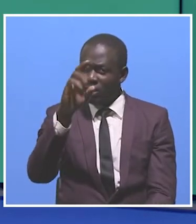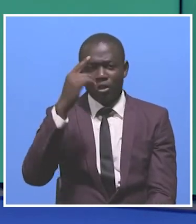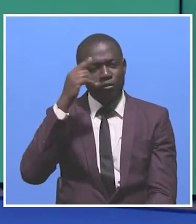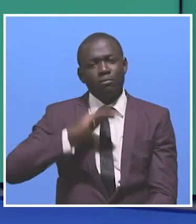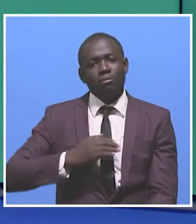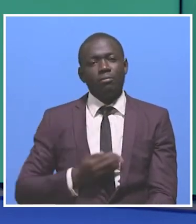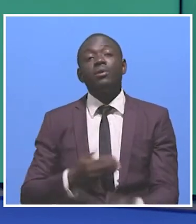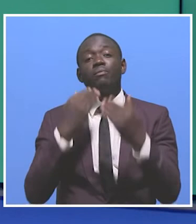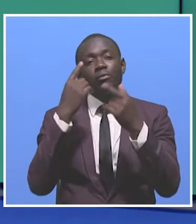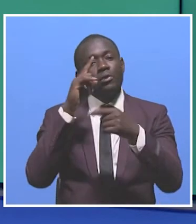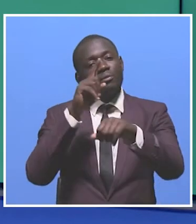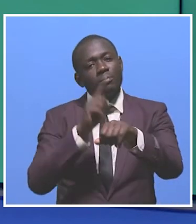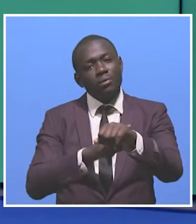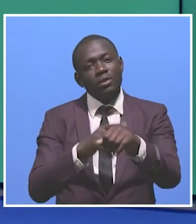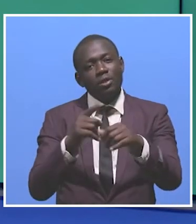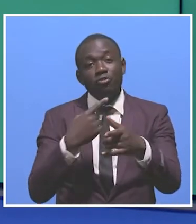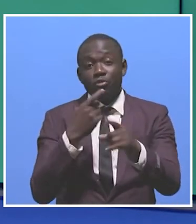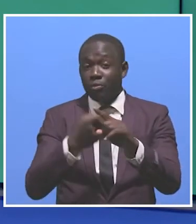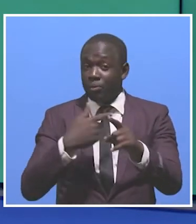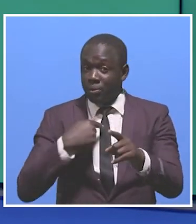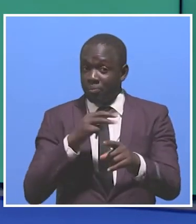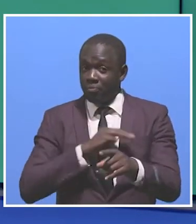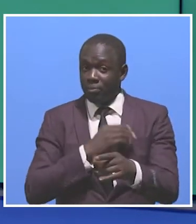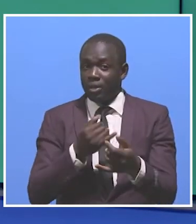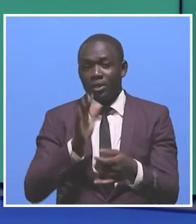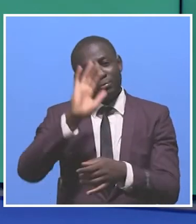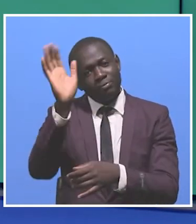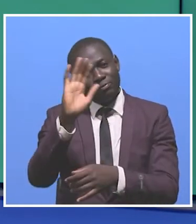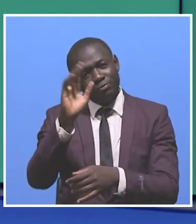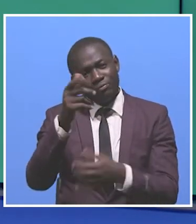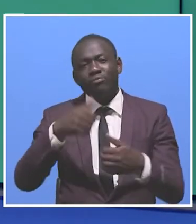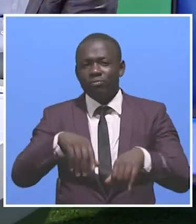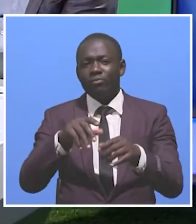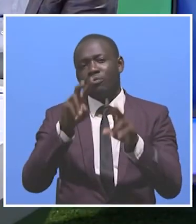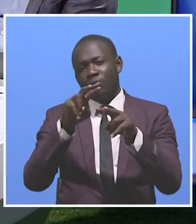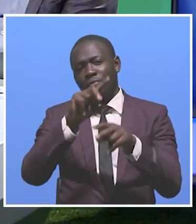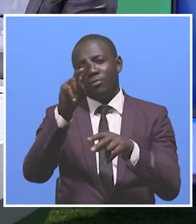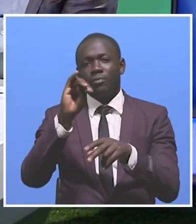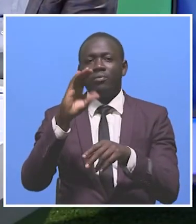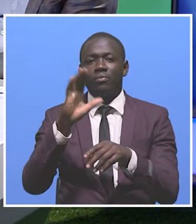Thank you so much for your time. From me, Wenzum Leamola, it's goodbye for now. Keep watching ZNBC.